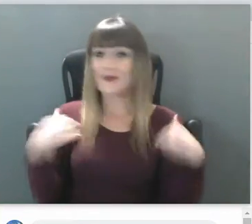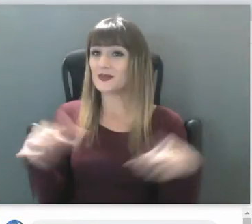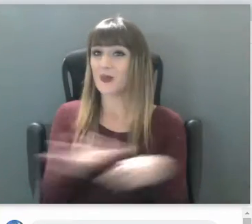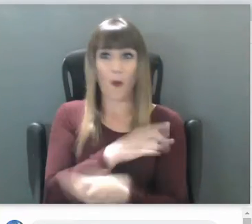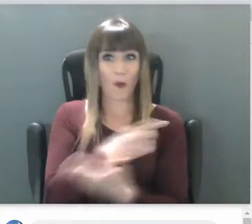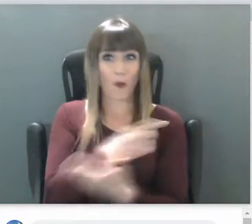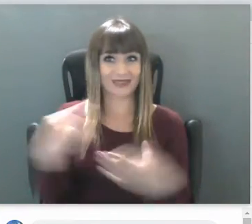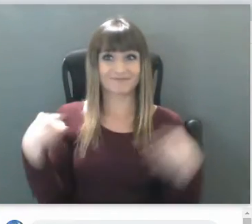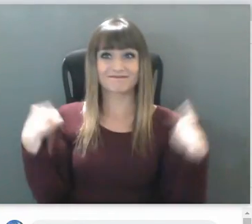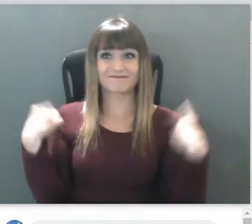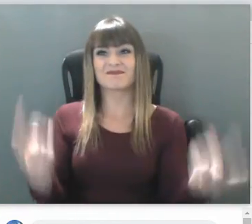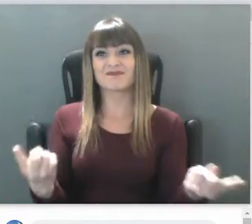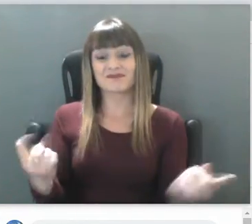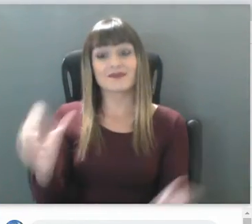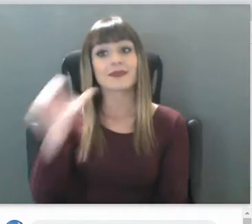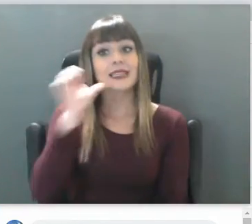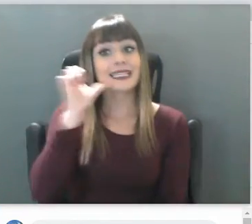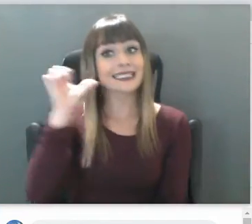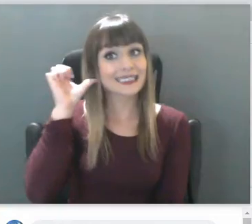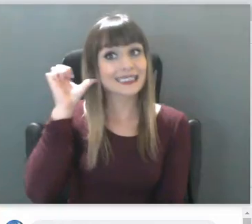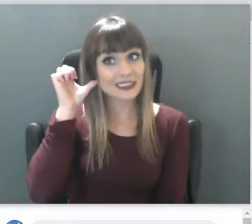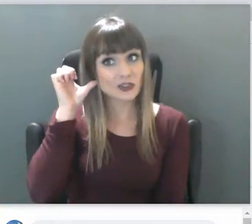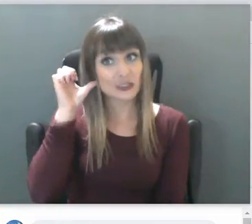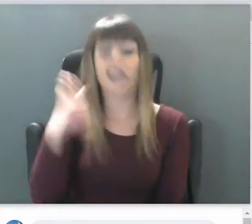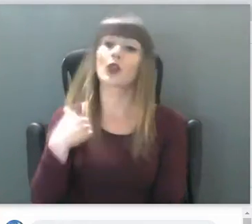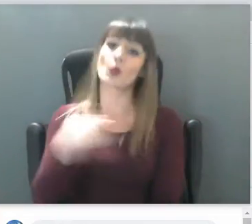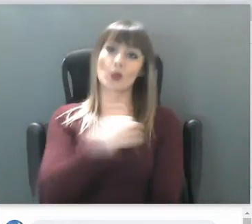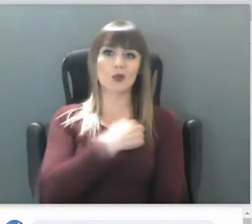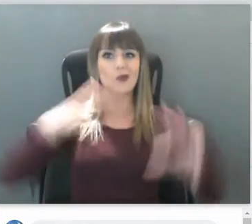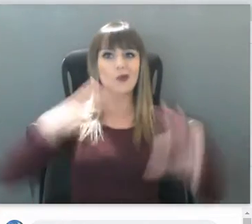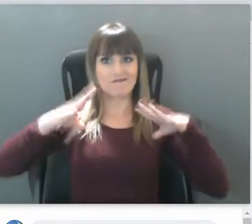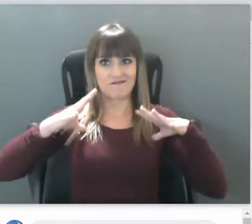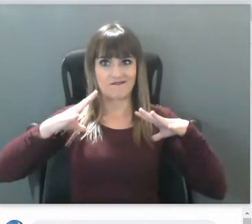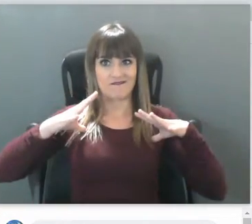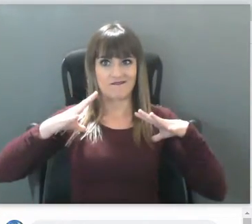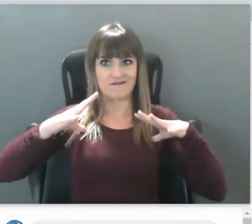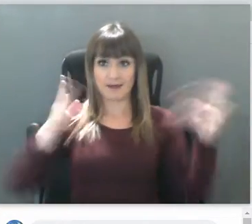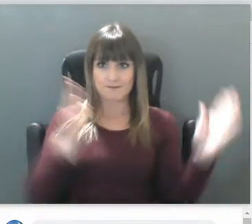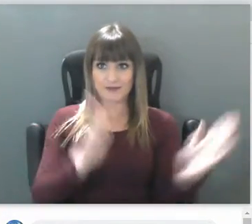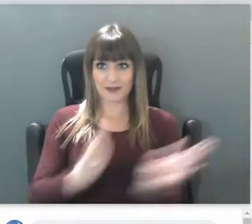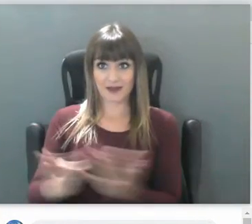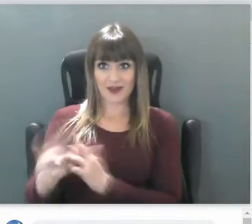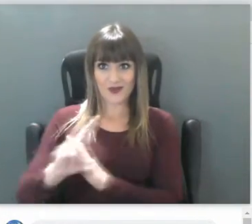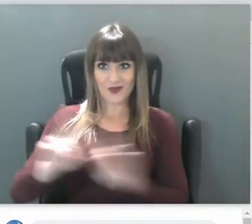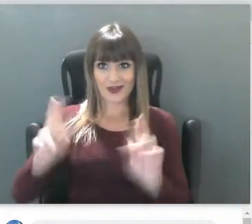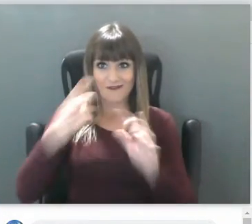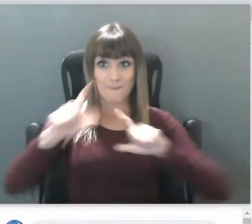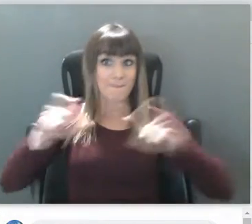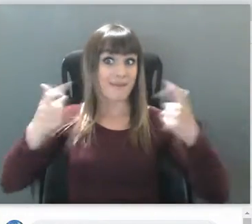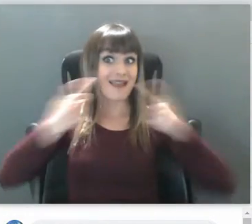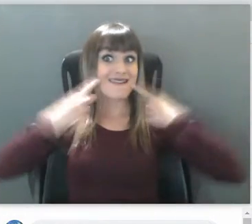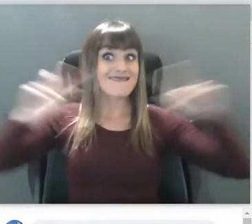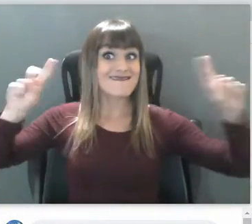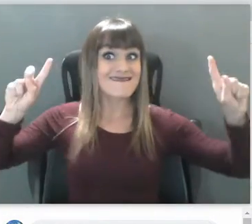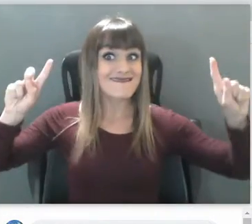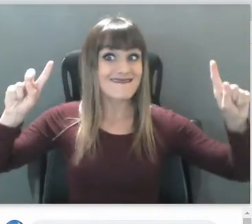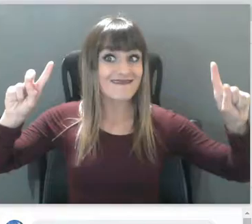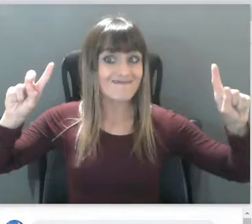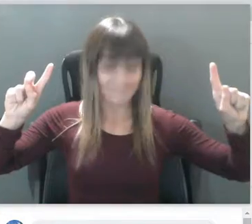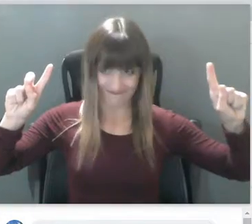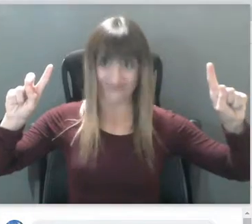were preparing for a big announcement. So if you haven't heard, the zoo is reopening this